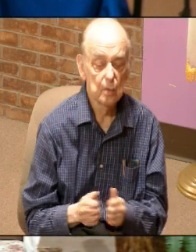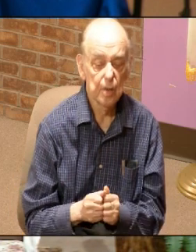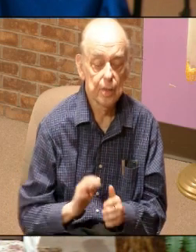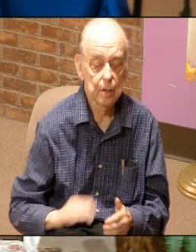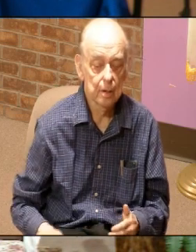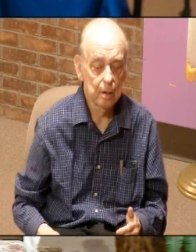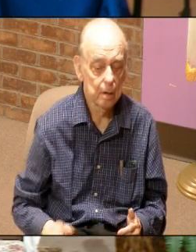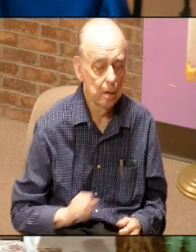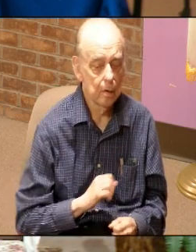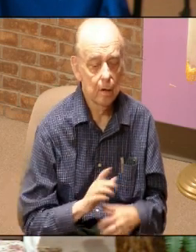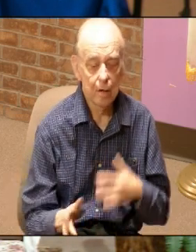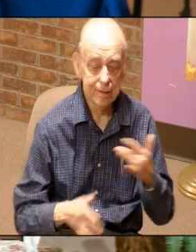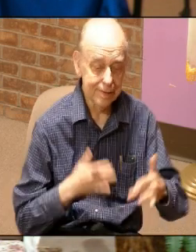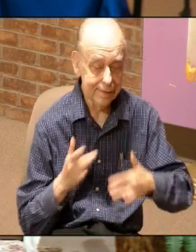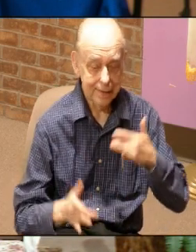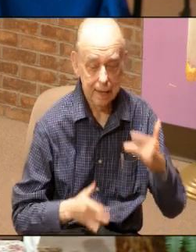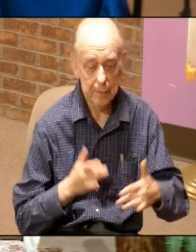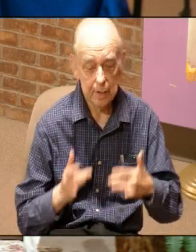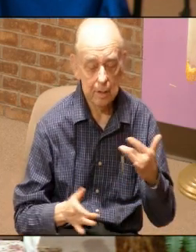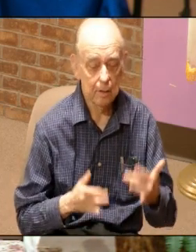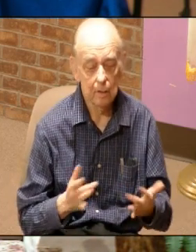And there's all this excitement.